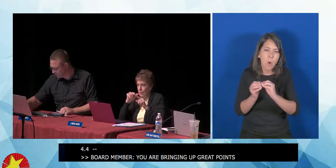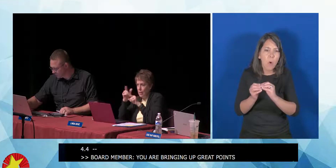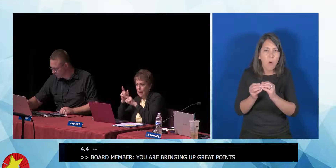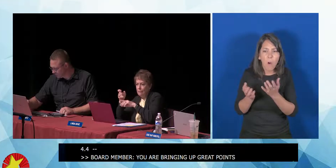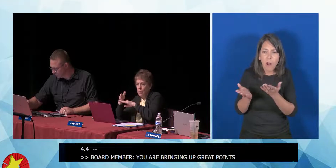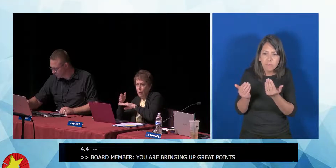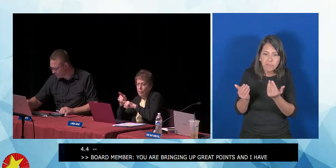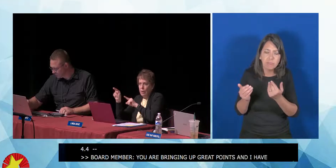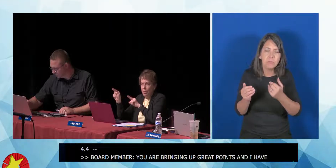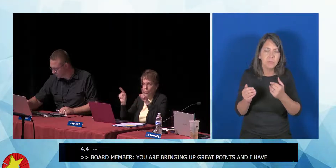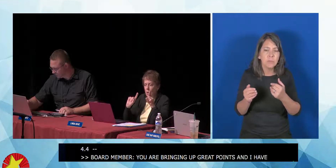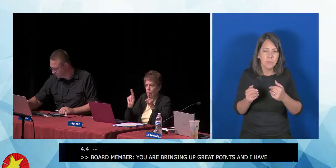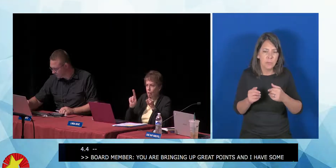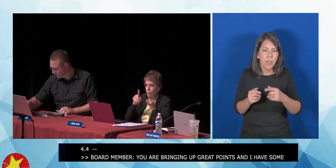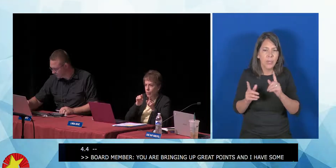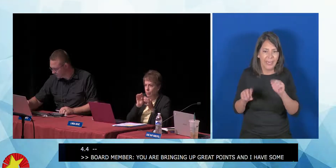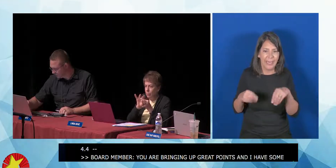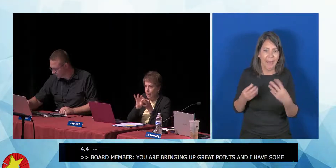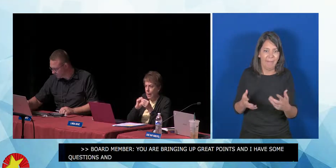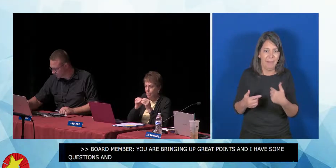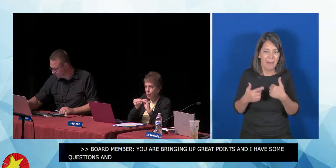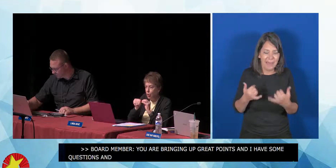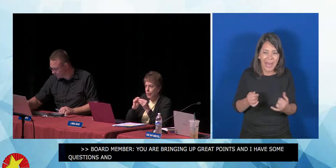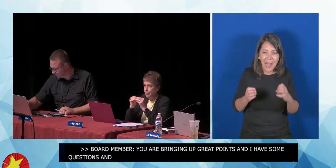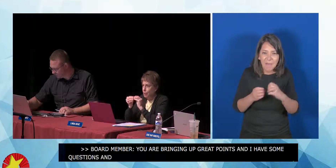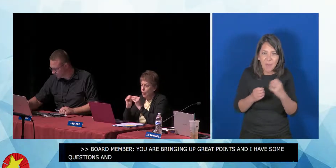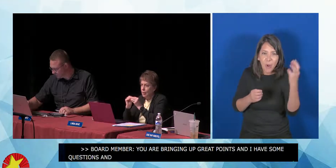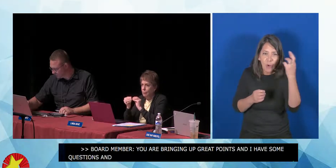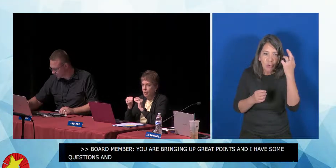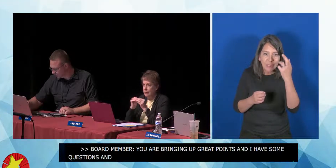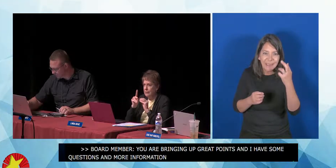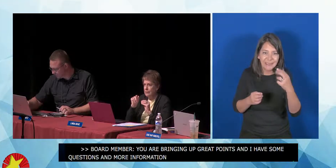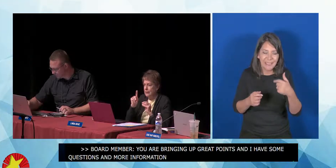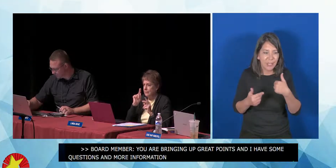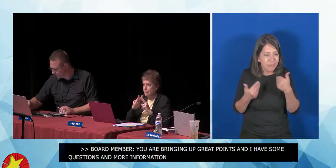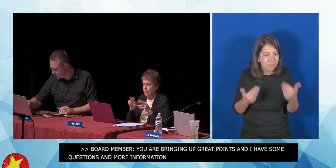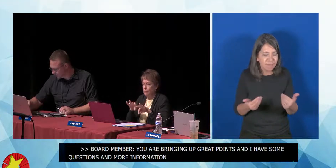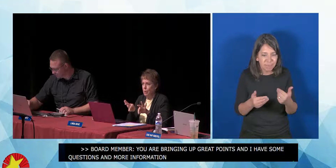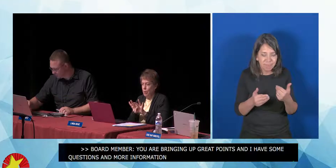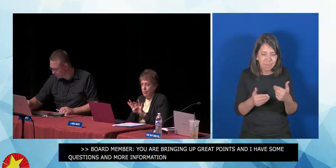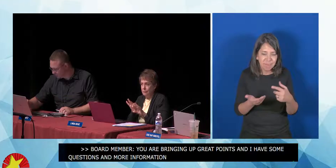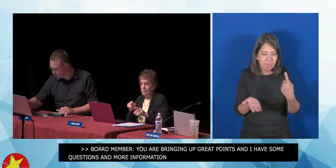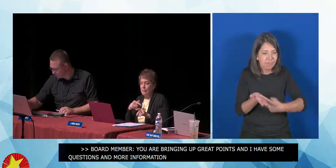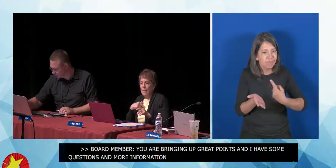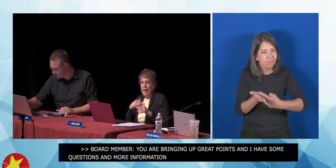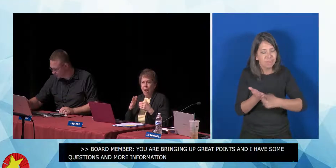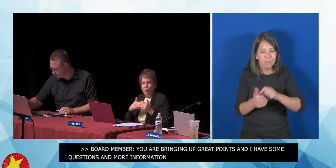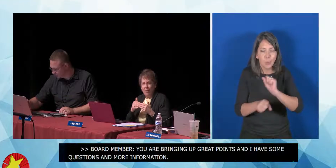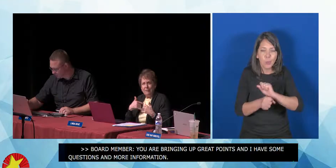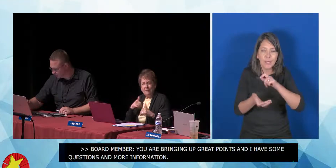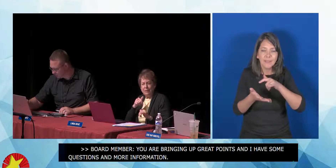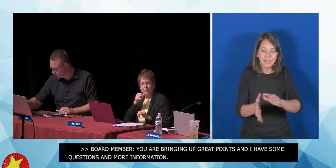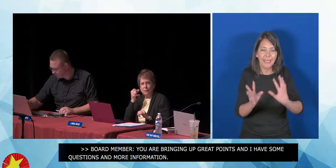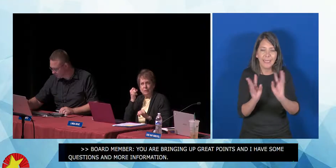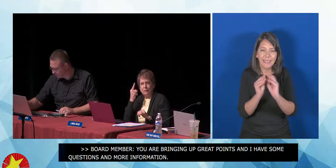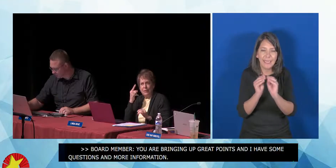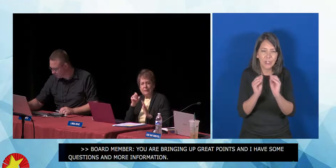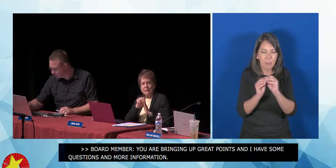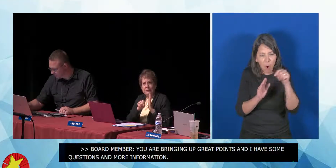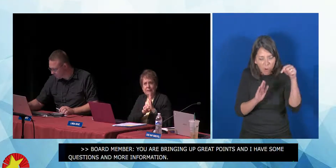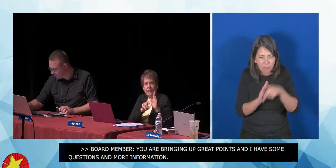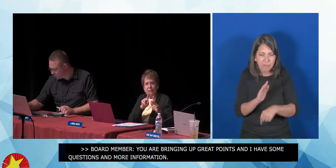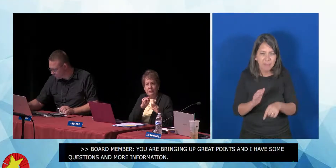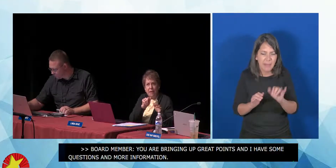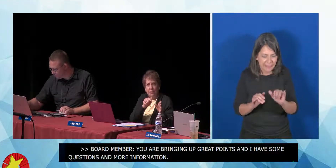sort of giving me more reasons to want to sit down and have a longer work study session and look at a lot of these numbers in this data that is